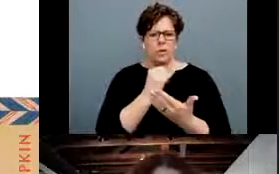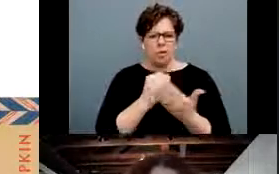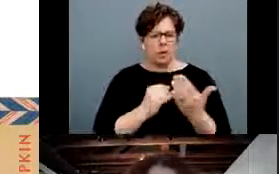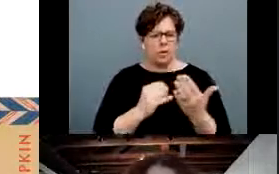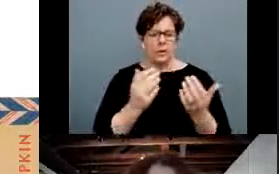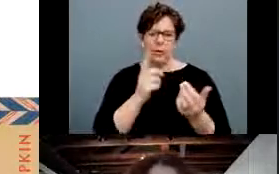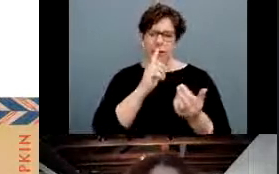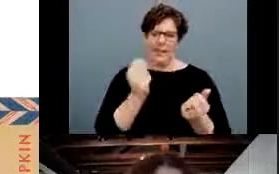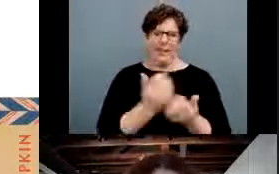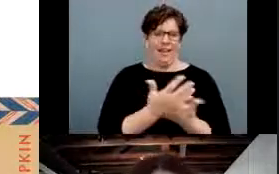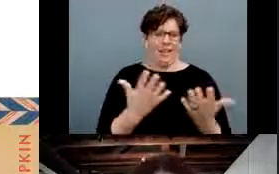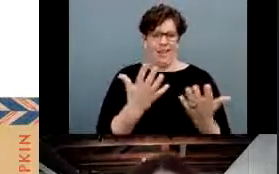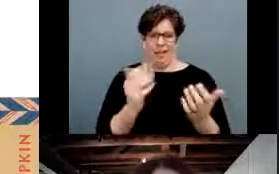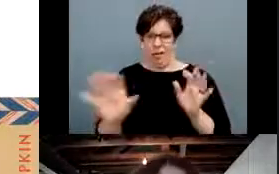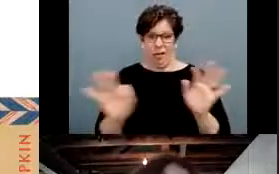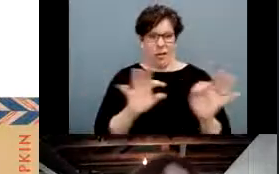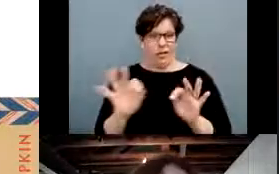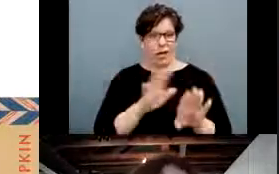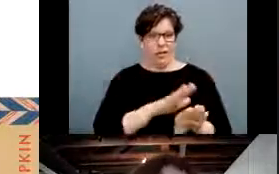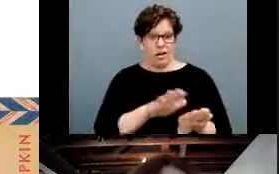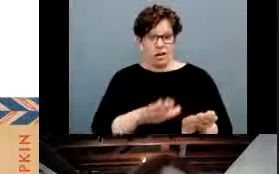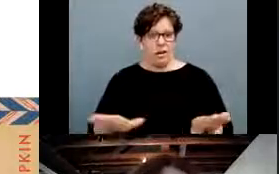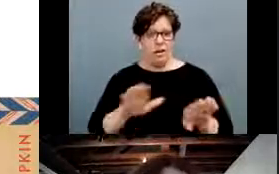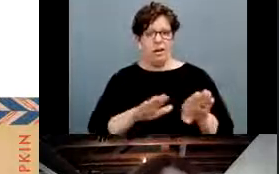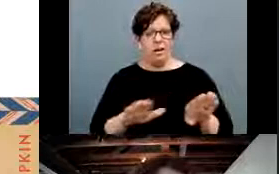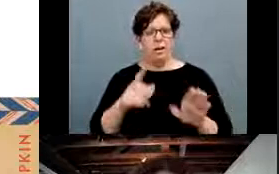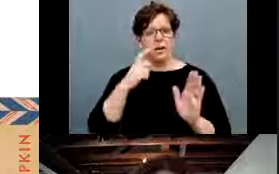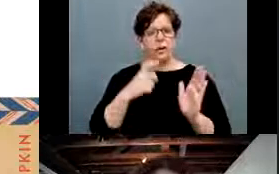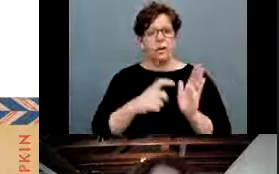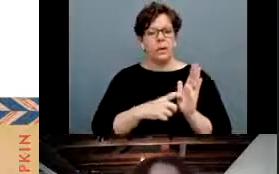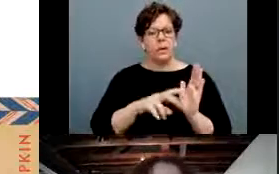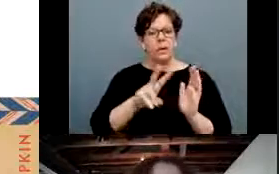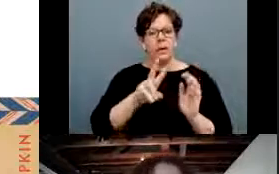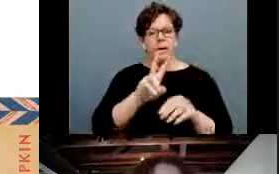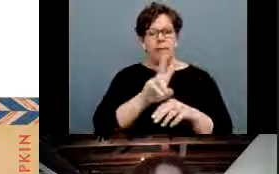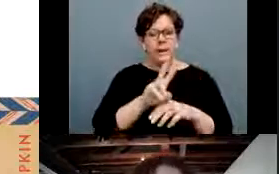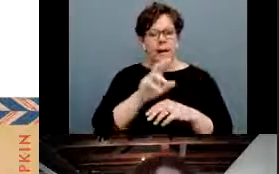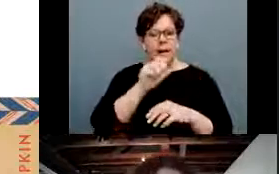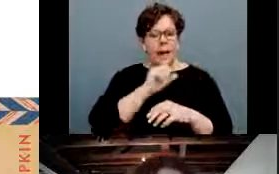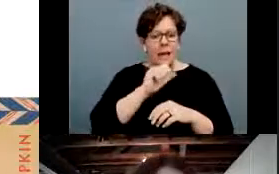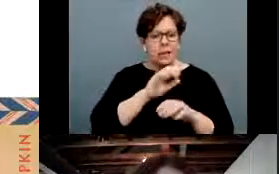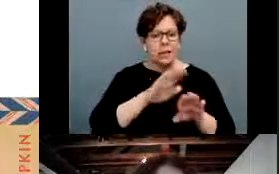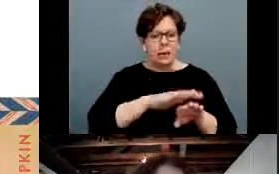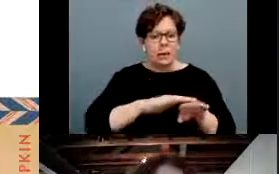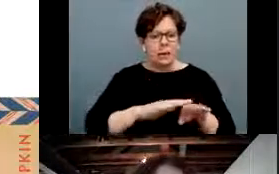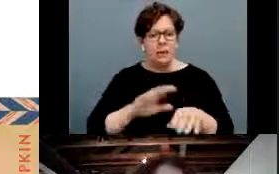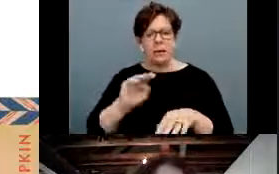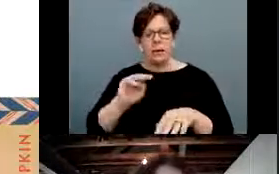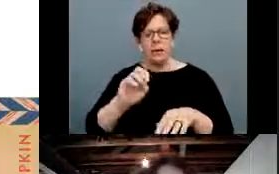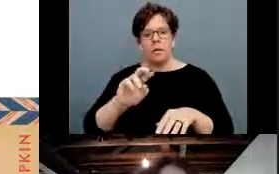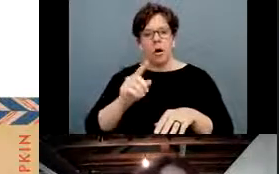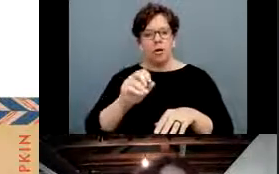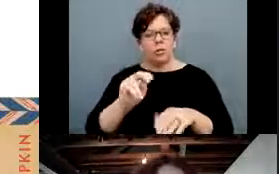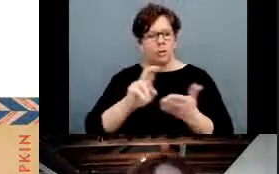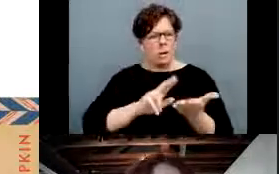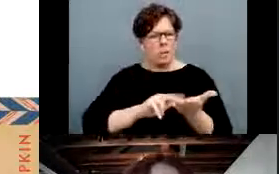and everything. But visible here, we will notice, the vanilla ice cream, the margarine package.